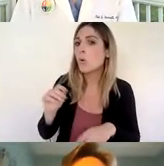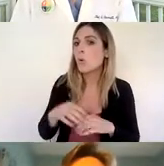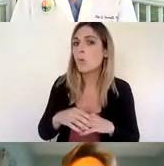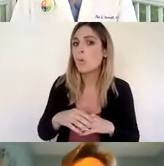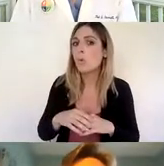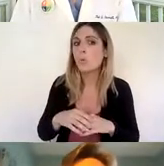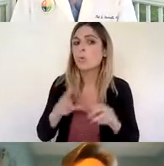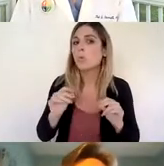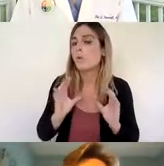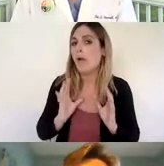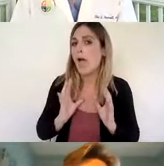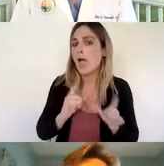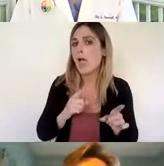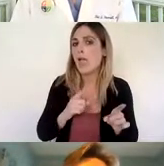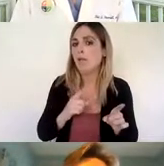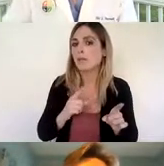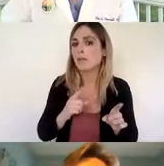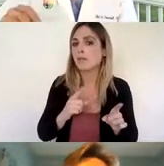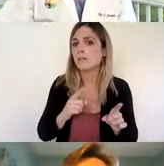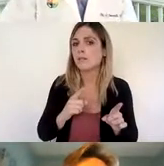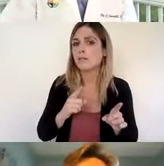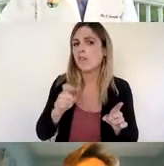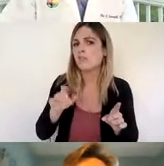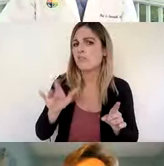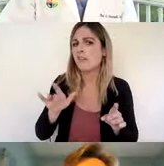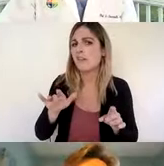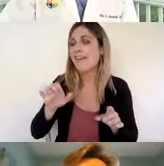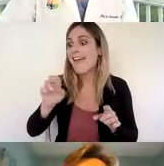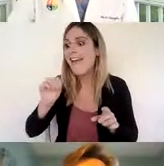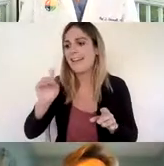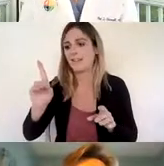No, I think you have to hit end to leave the Zoom. Okay.